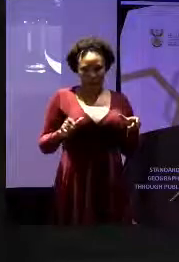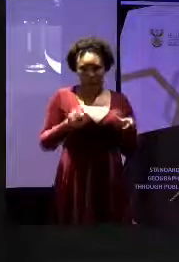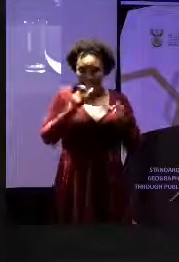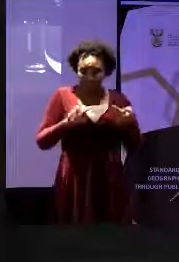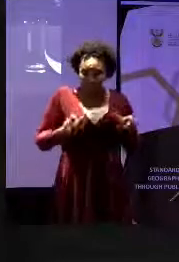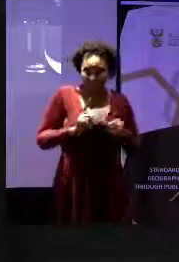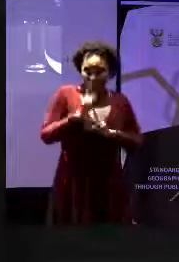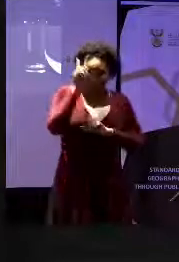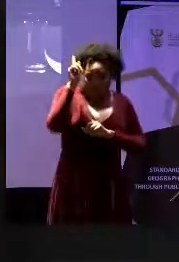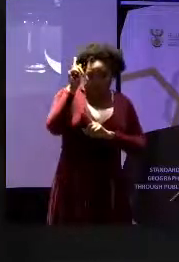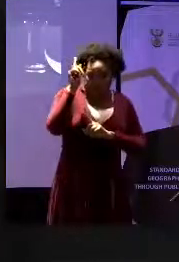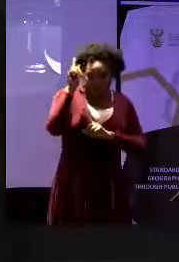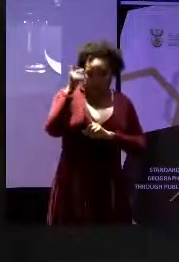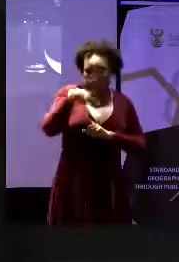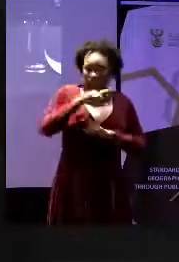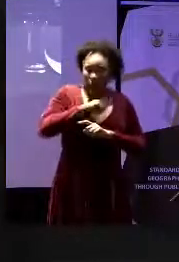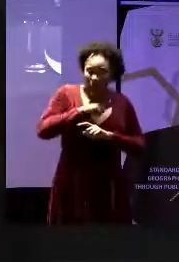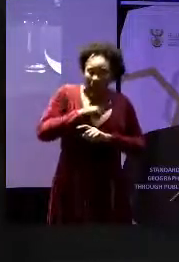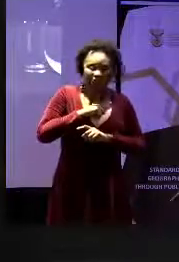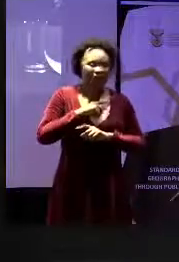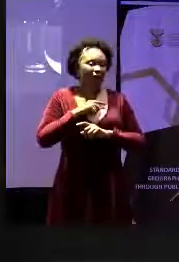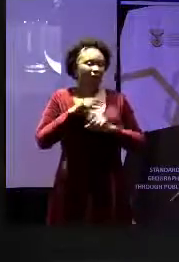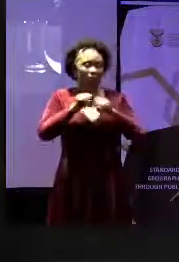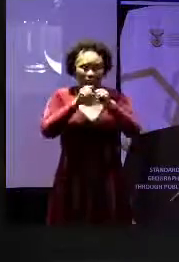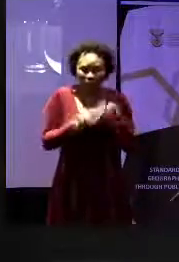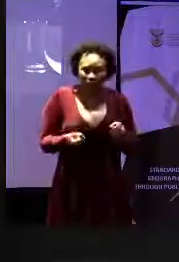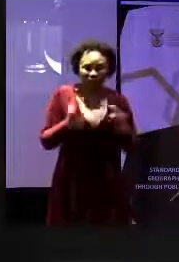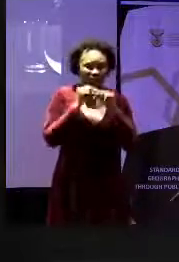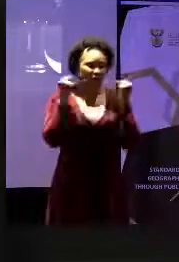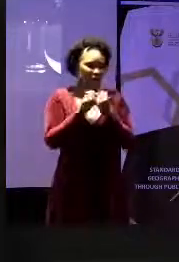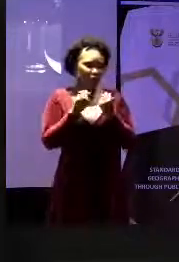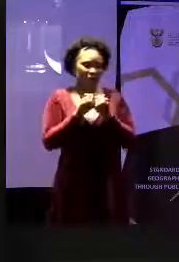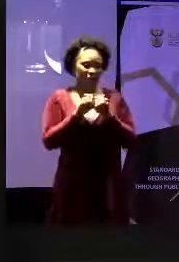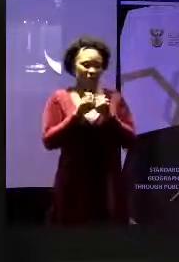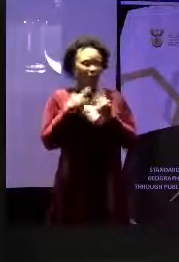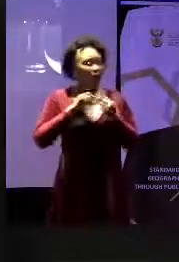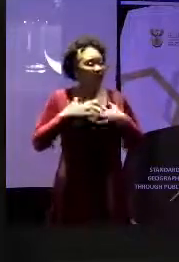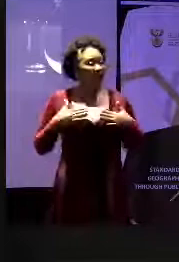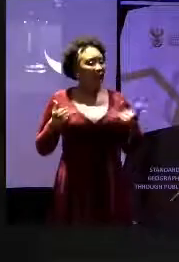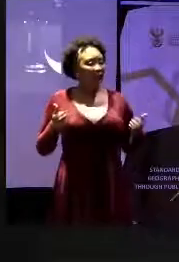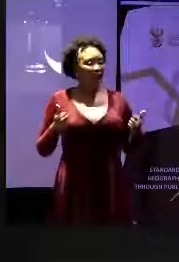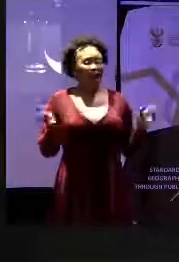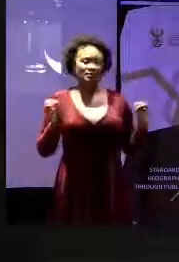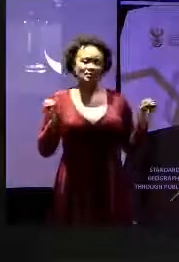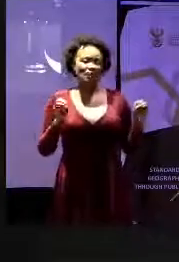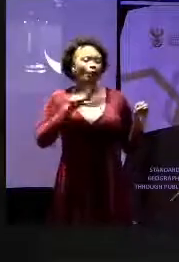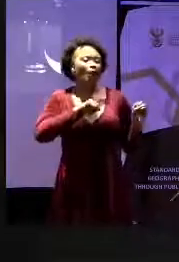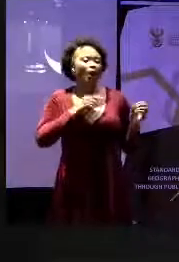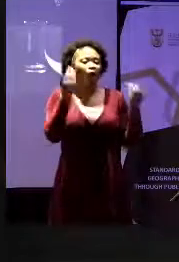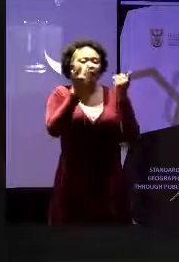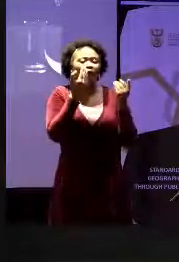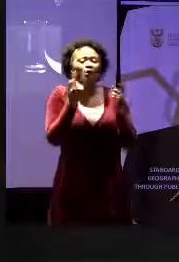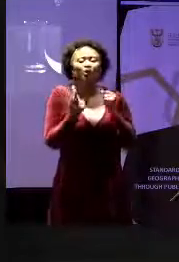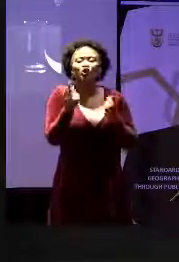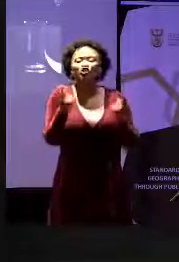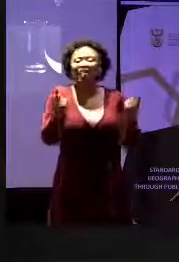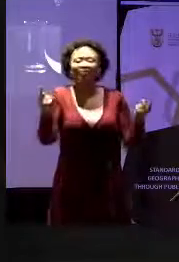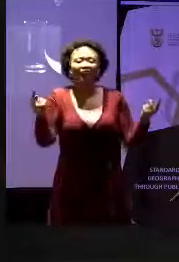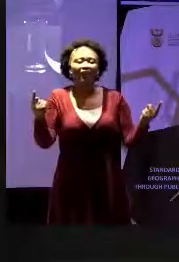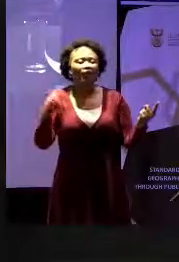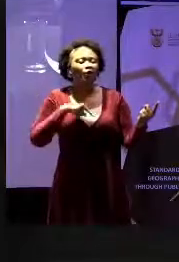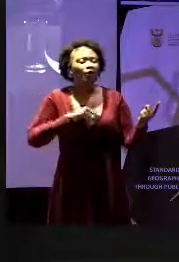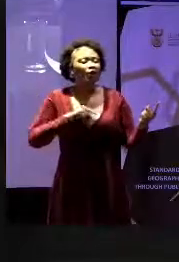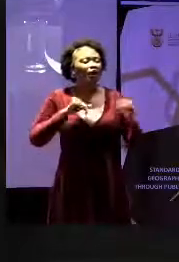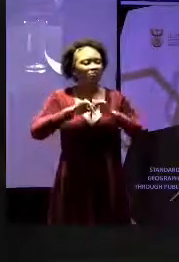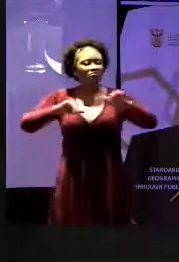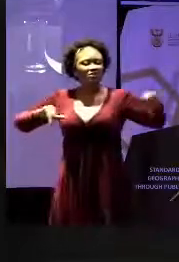color. We are a broken nation. We have not healed because we don't know each other. We are divorced from